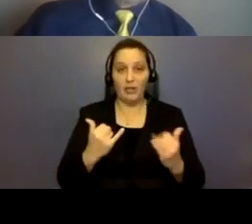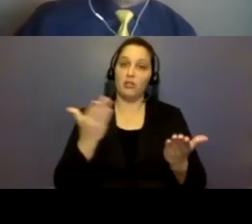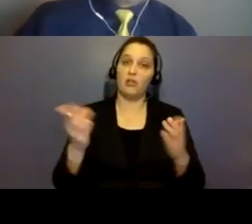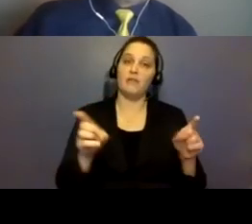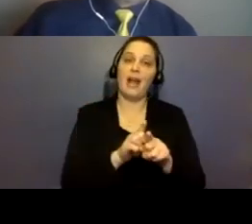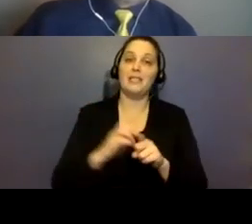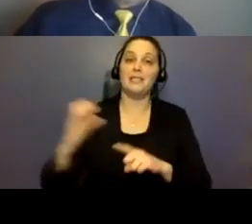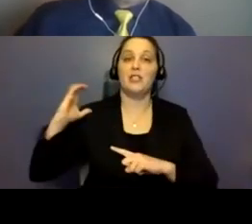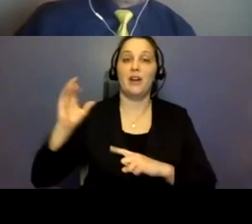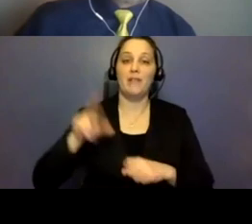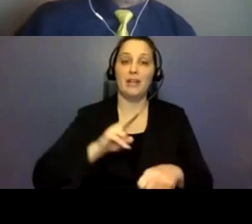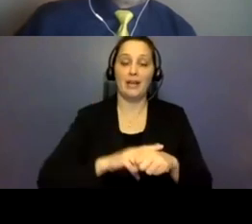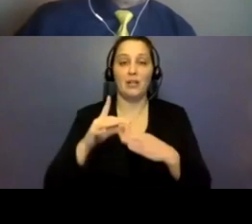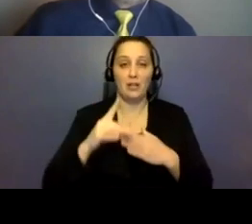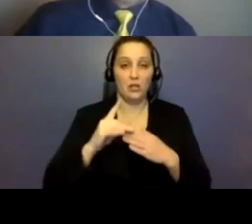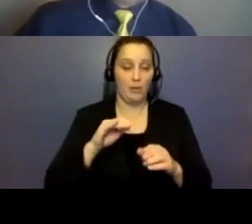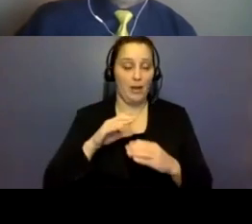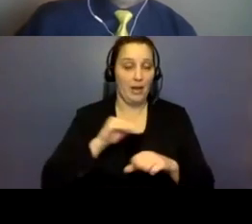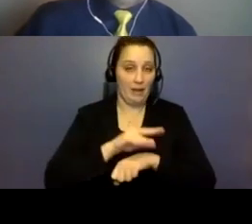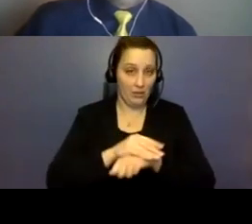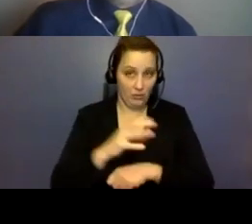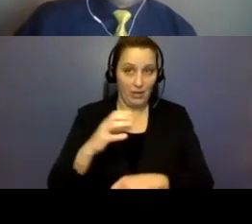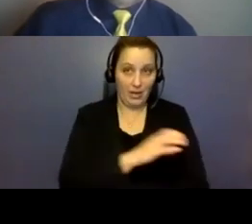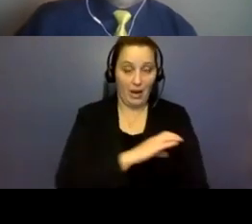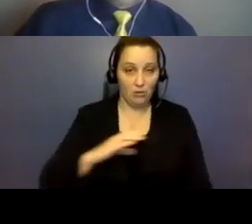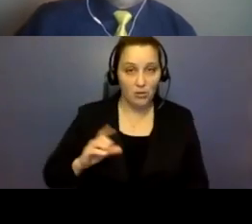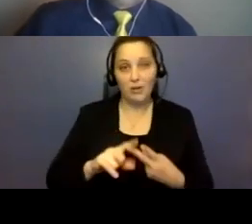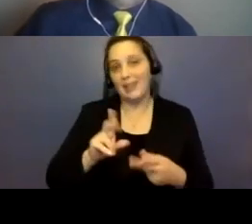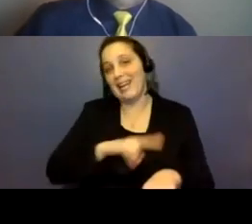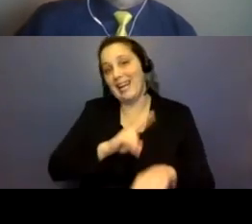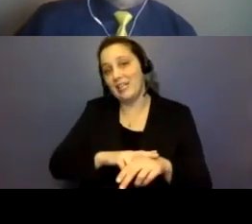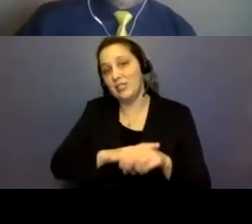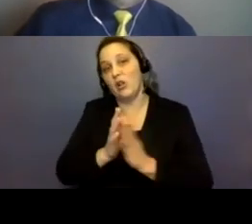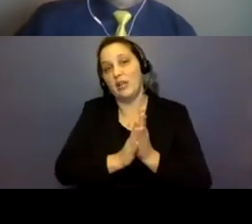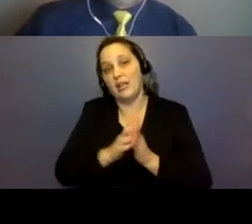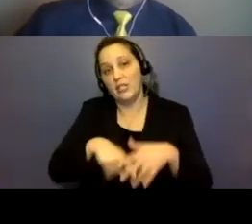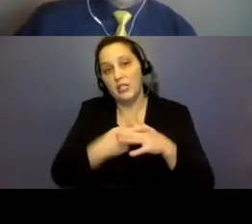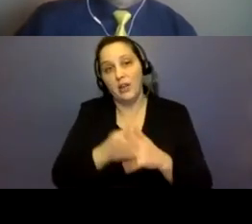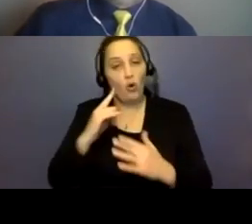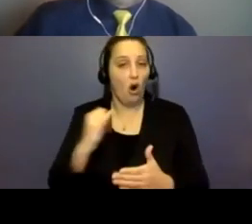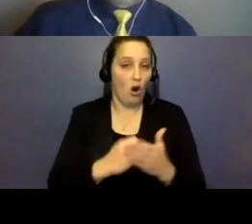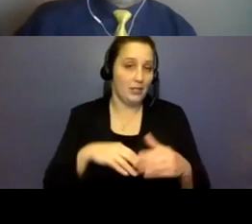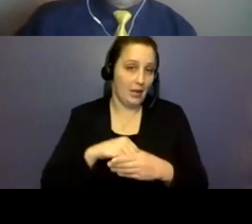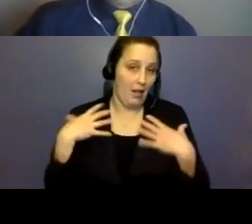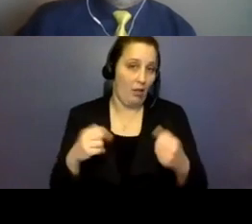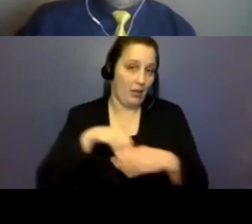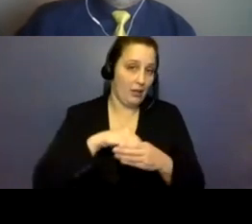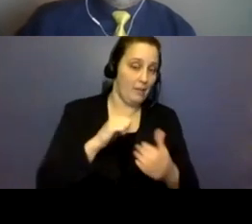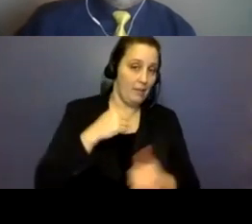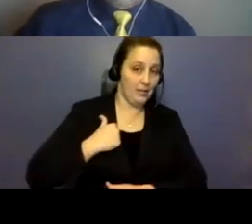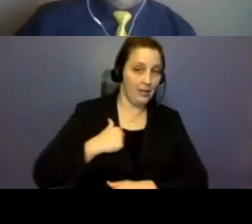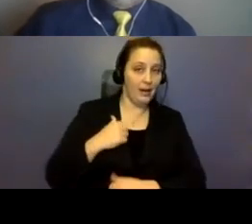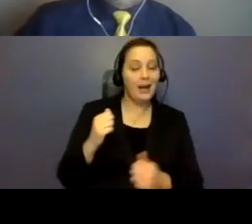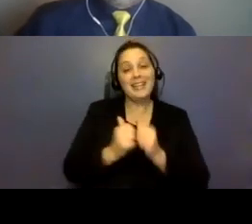chair of the National Leadership Advisory Council, the National Initiative for Arts and Health in the Military, and is Senior